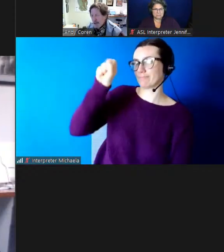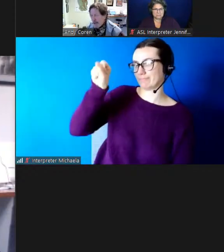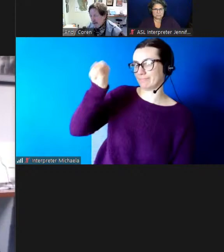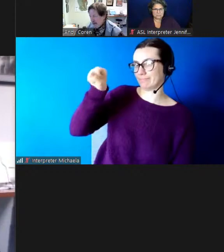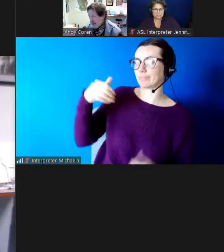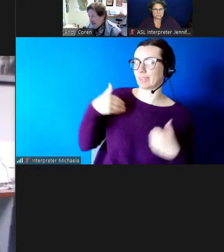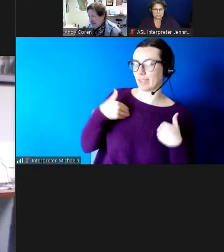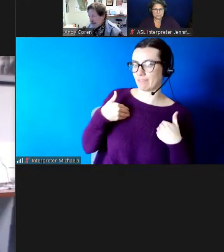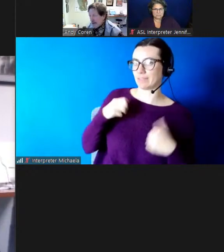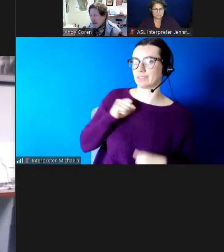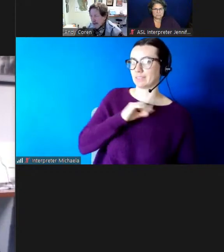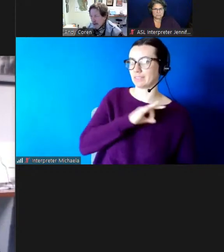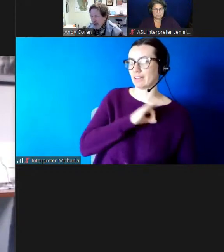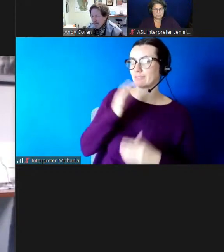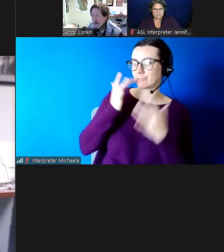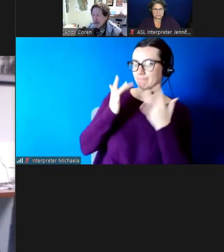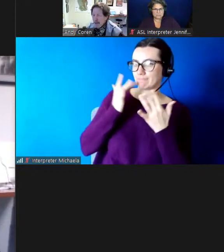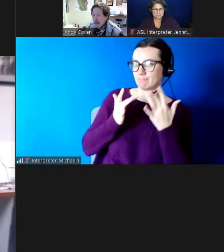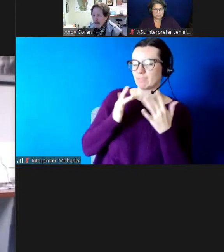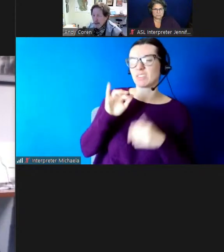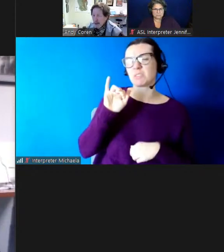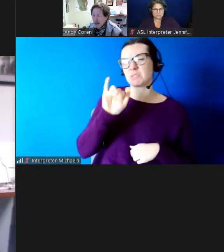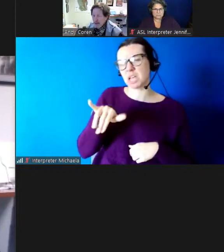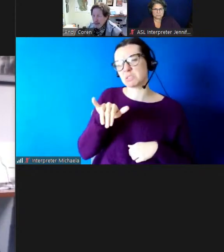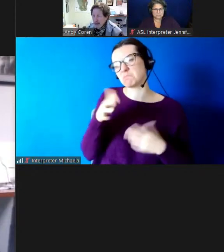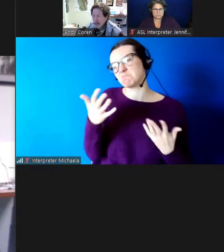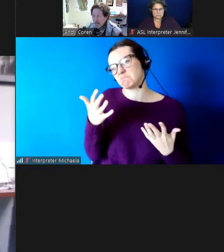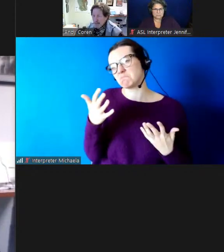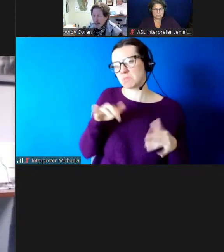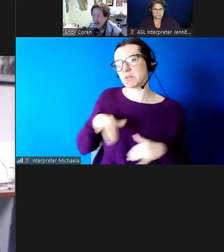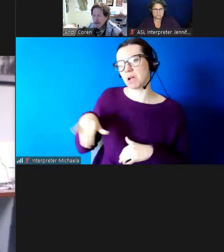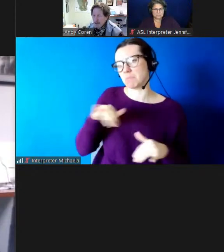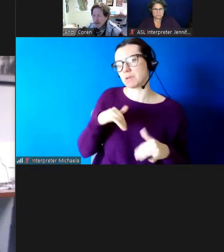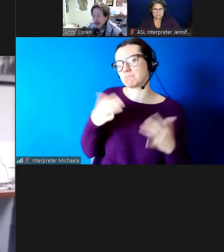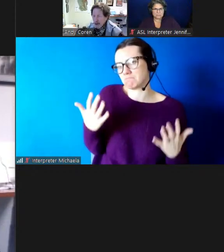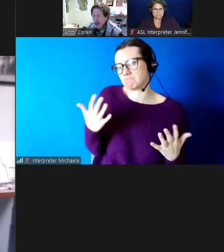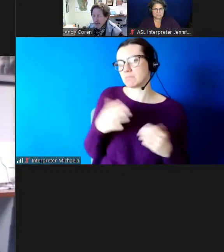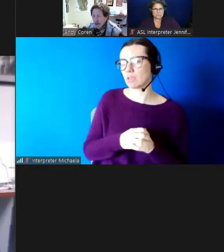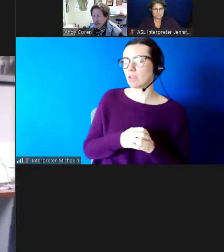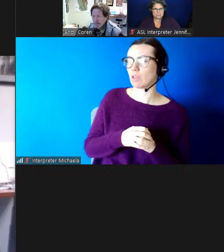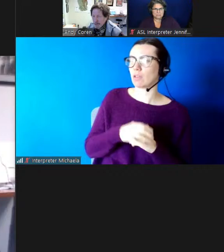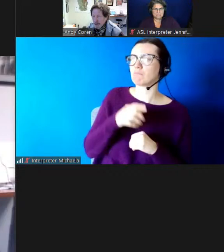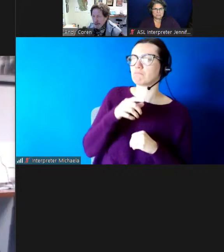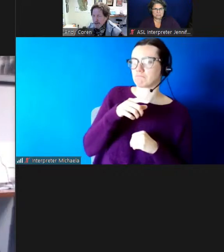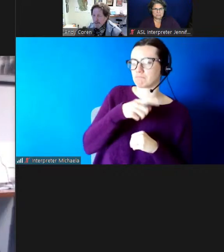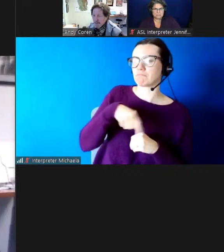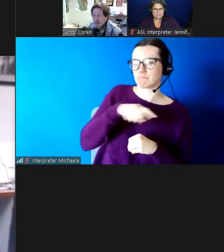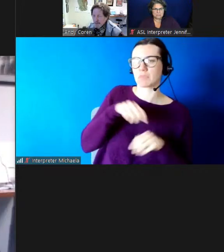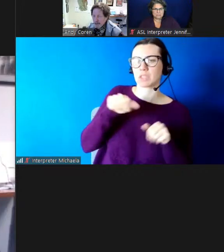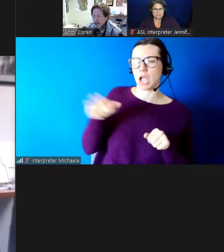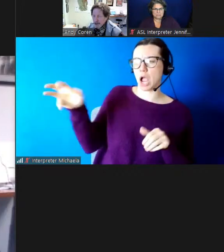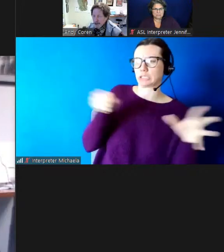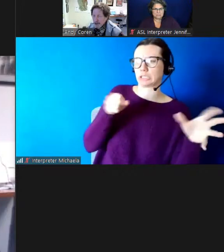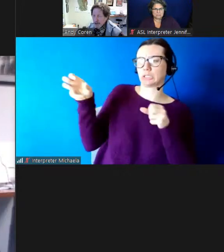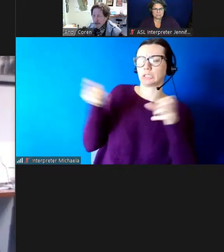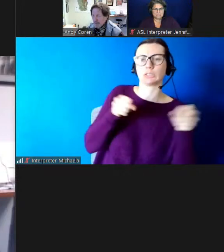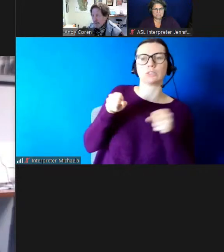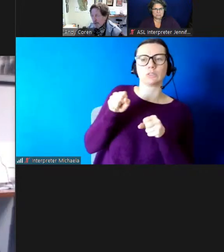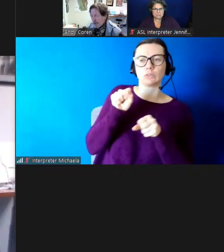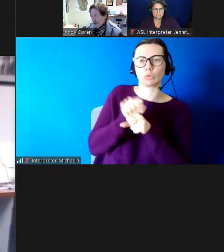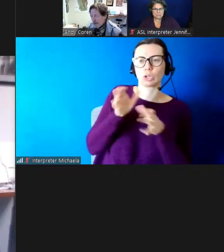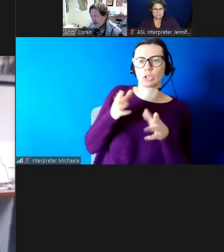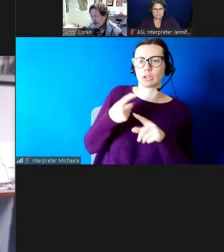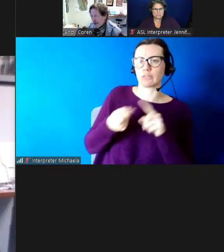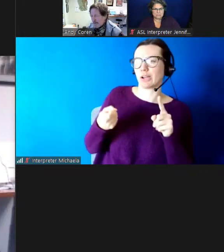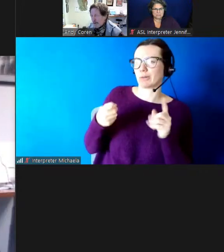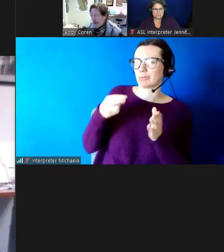shortages, and that's not uncommon. They can bring in other employees from registries or from